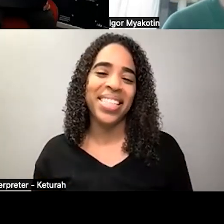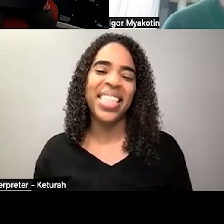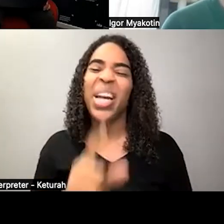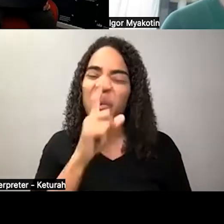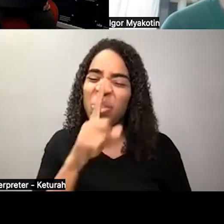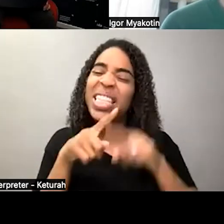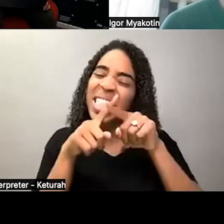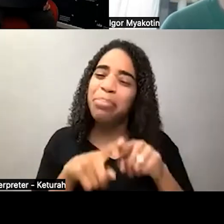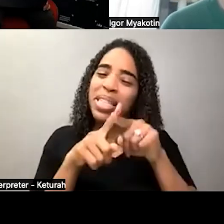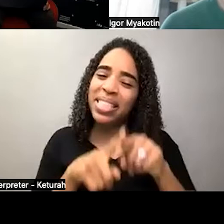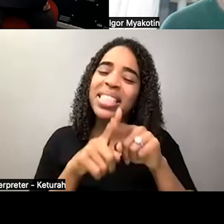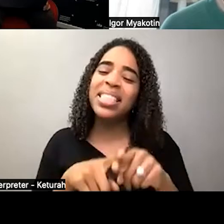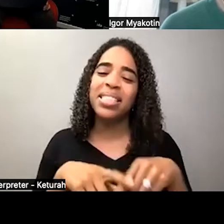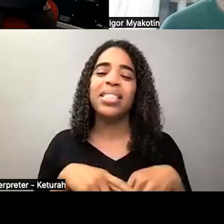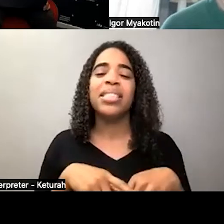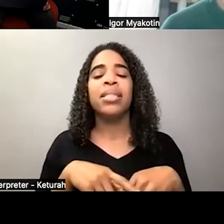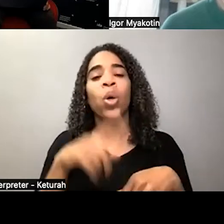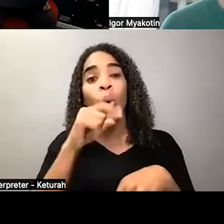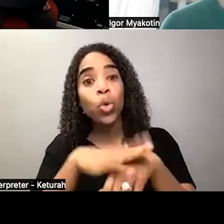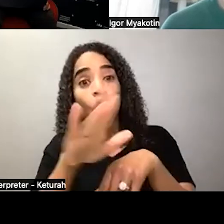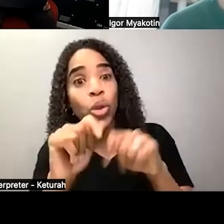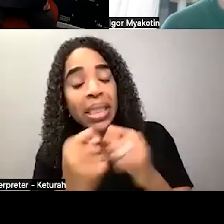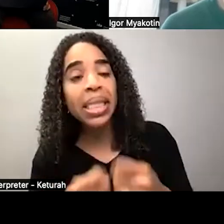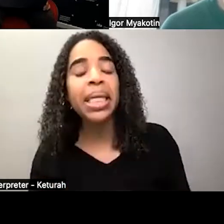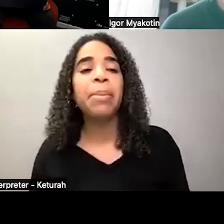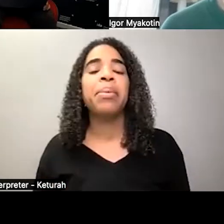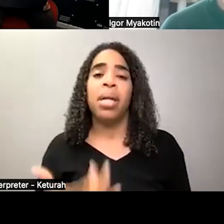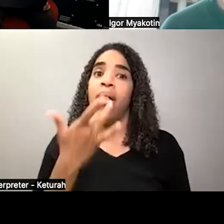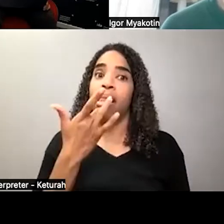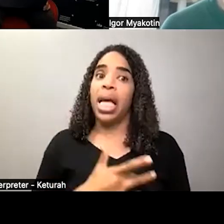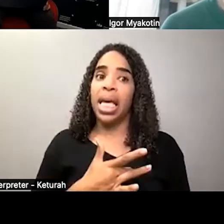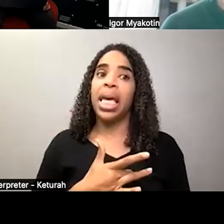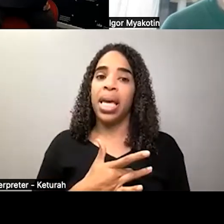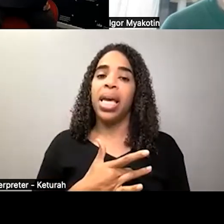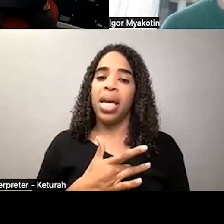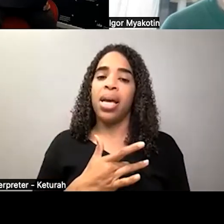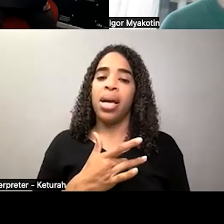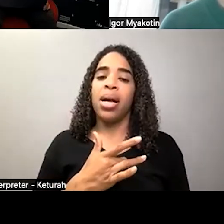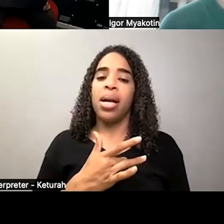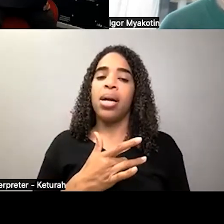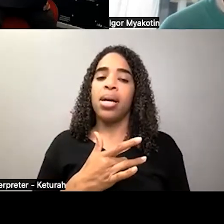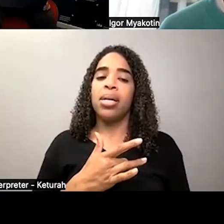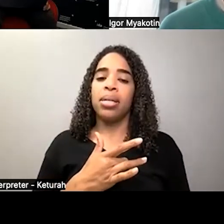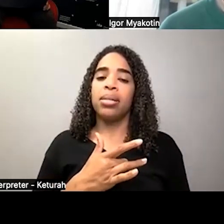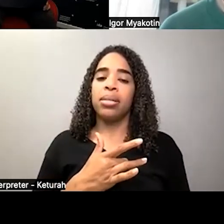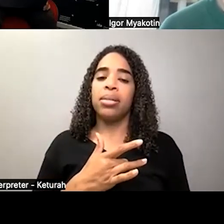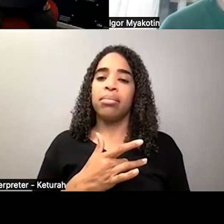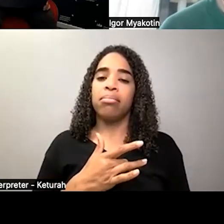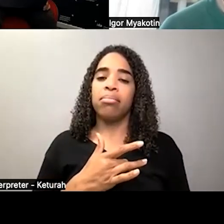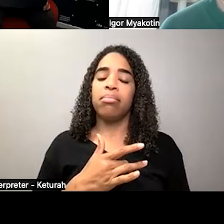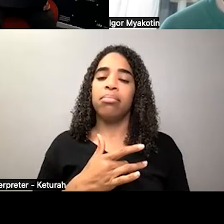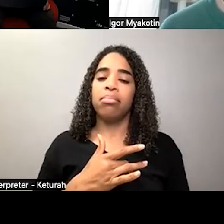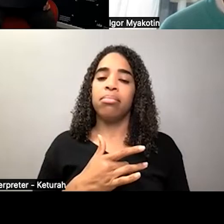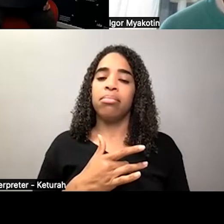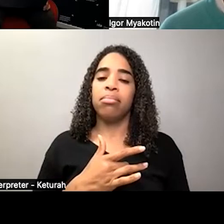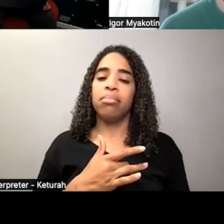of who is in your team. And I'm very lucky to be able to speak beyond you know,